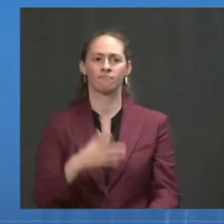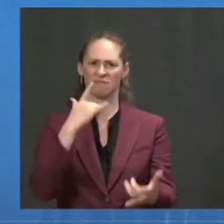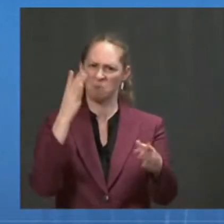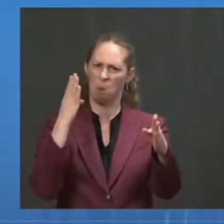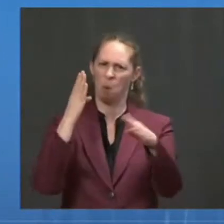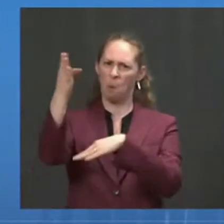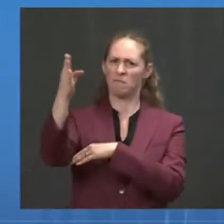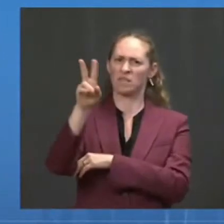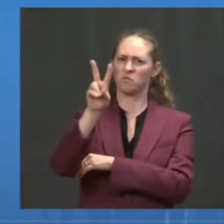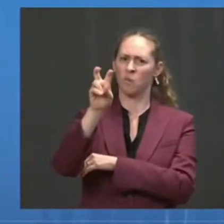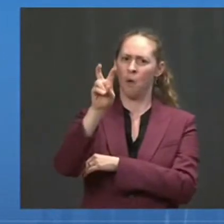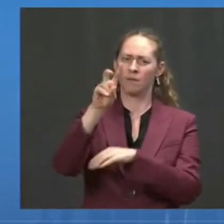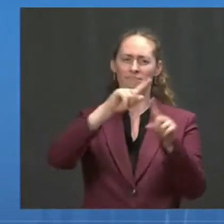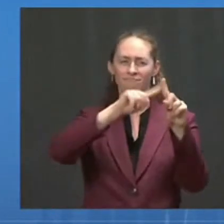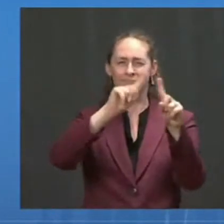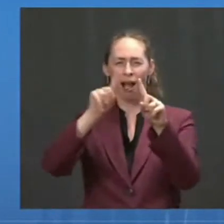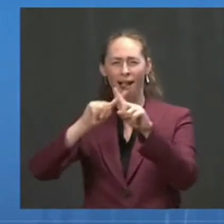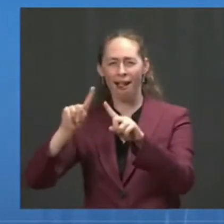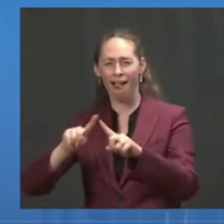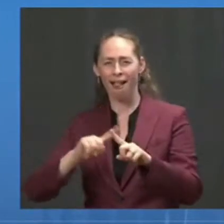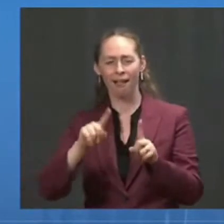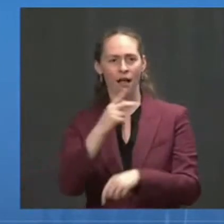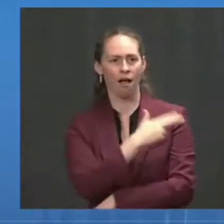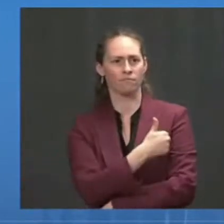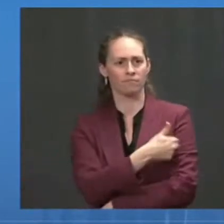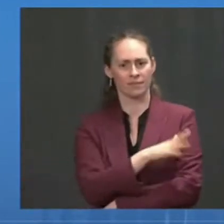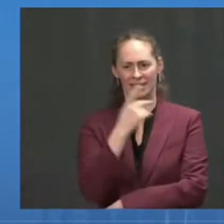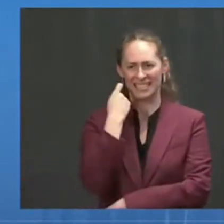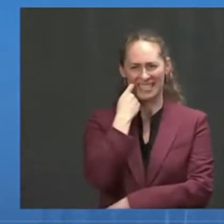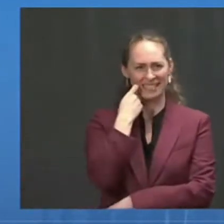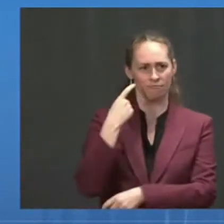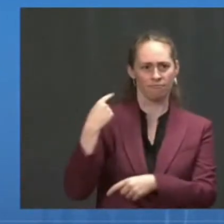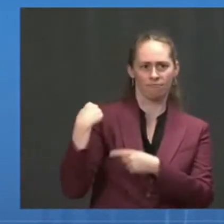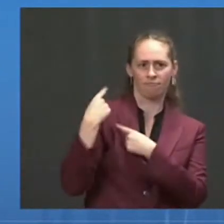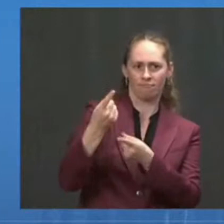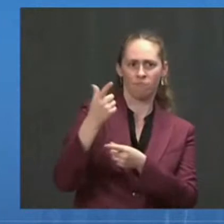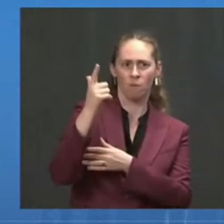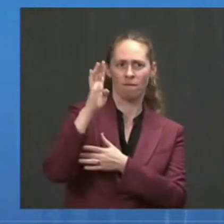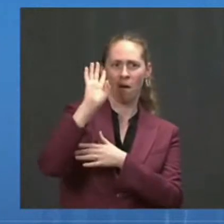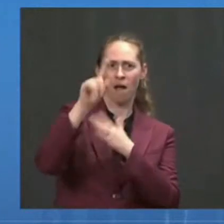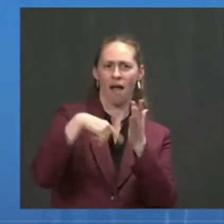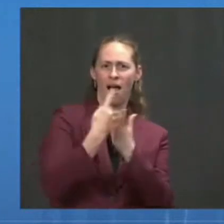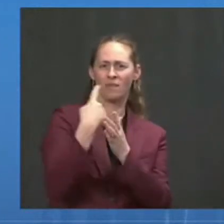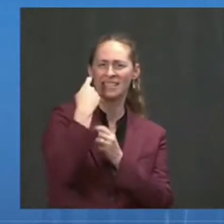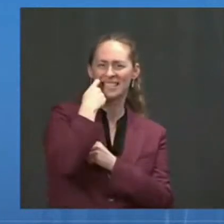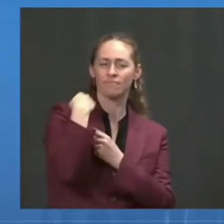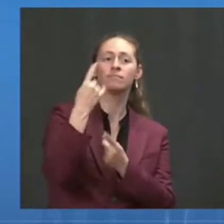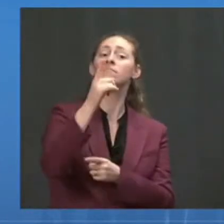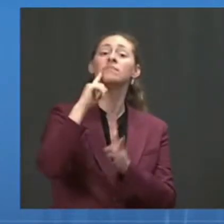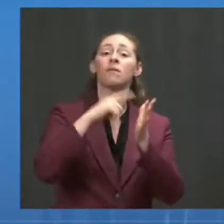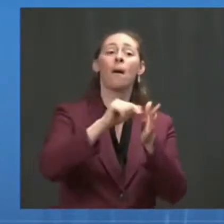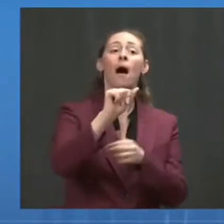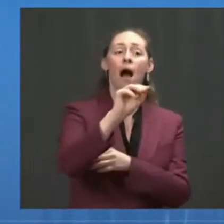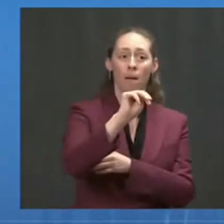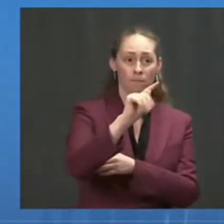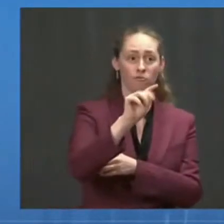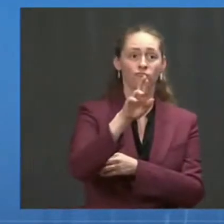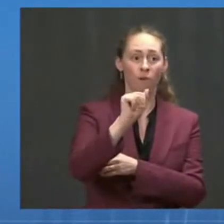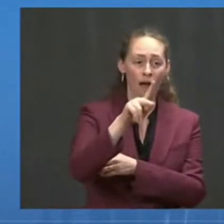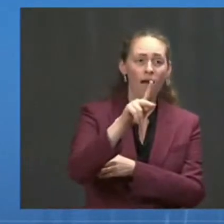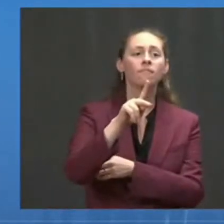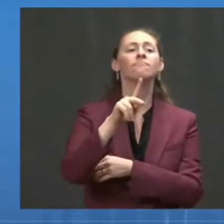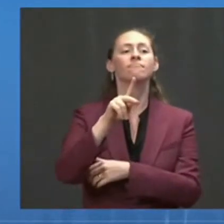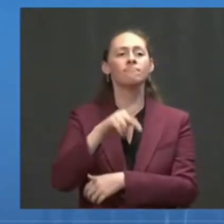Amtrak, McDonald's, NBC Universal, Discovery, and Capital One all announced new rules that workers must